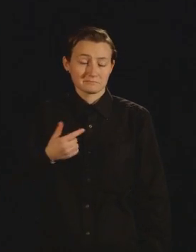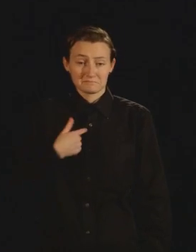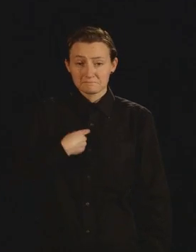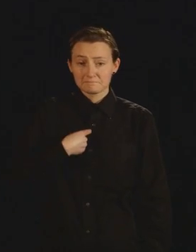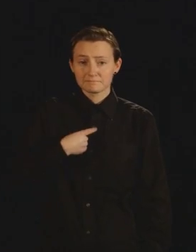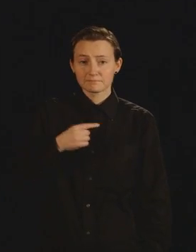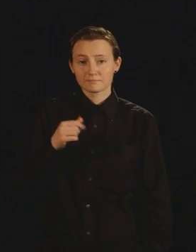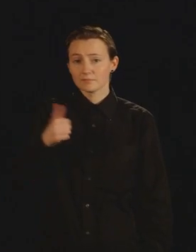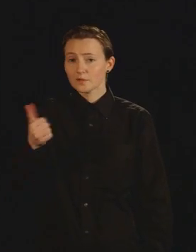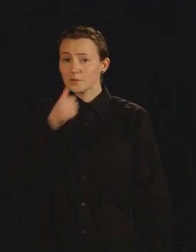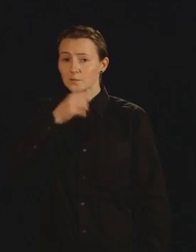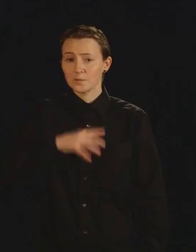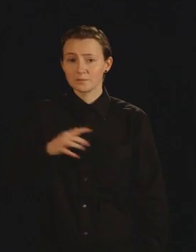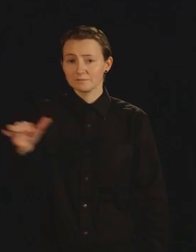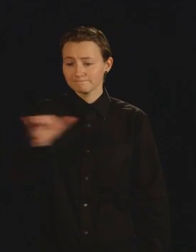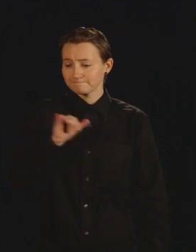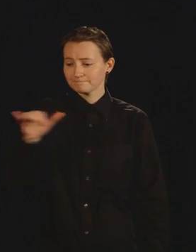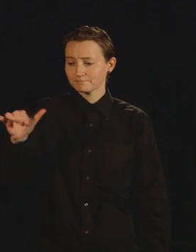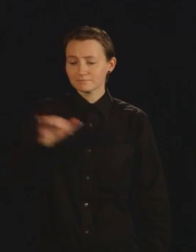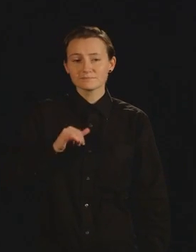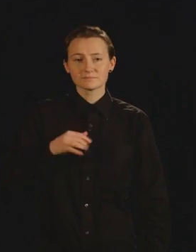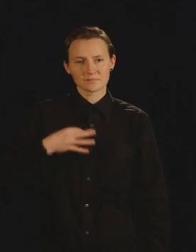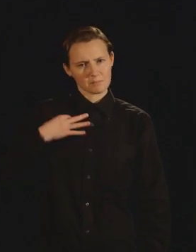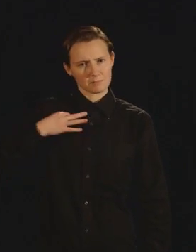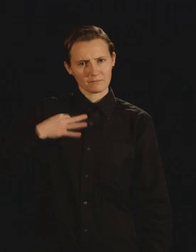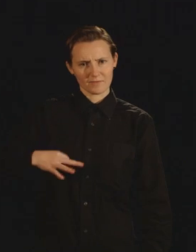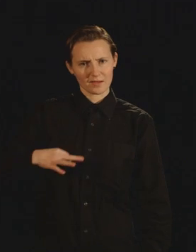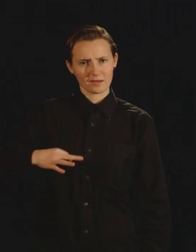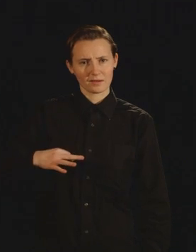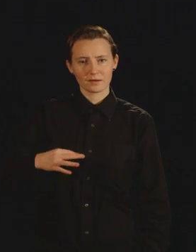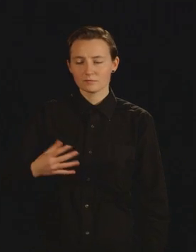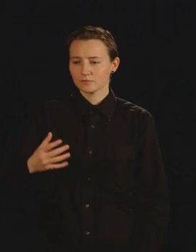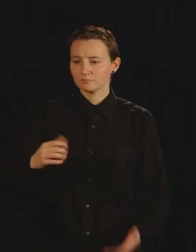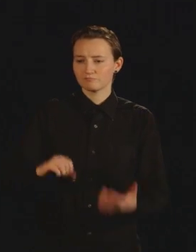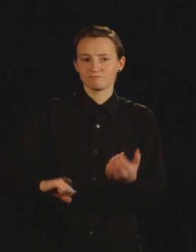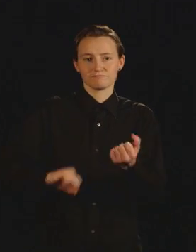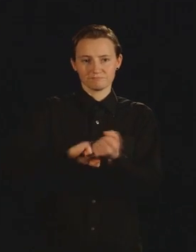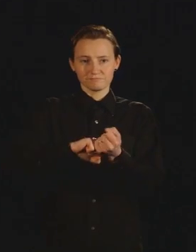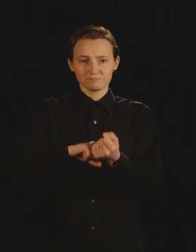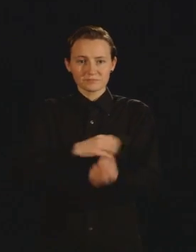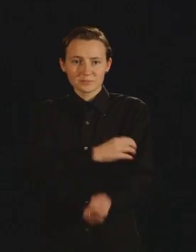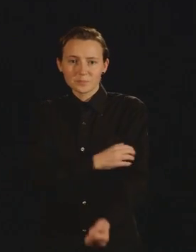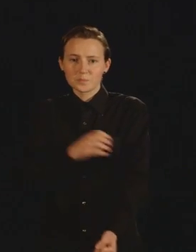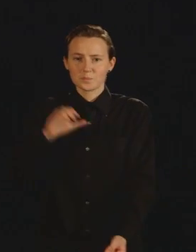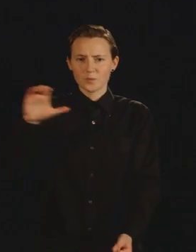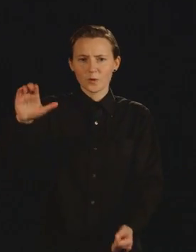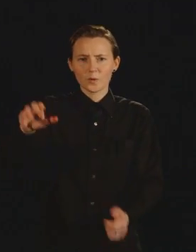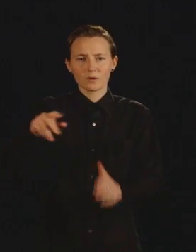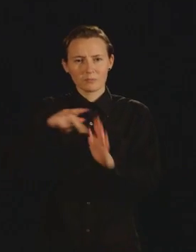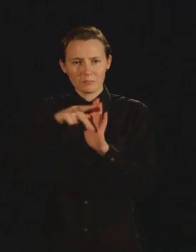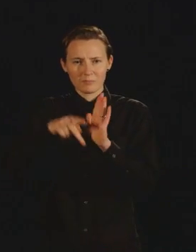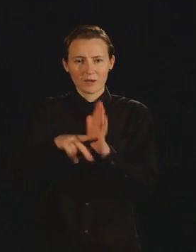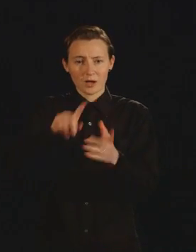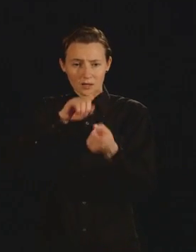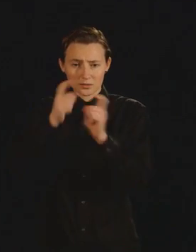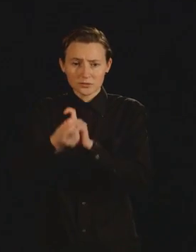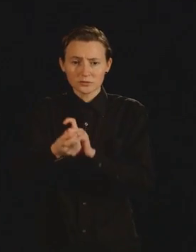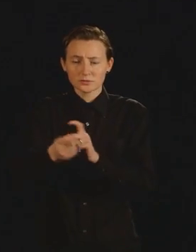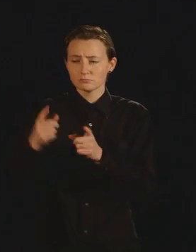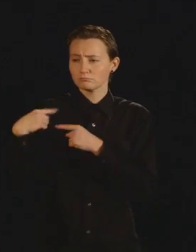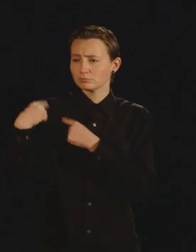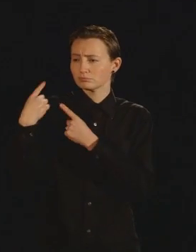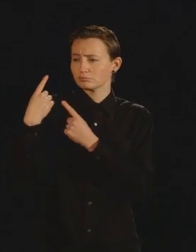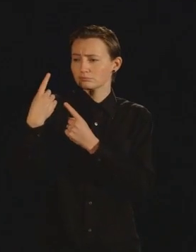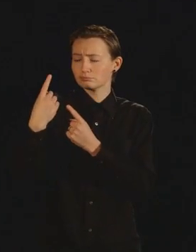I, like many women like me, have benefited greatly from the tidal wave of advocacy, empowerment, and policy